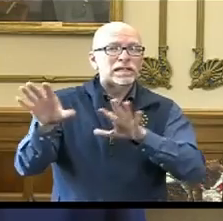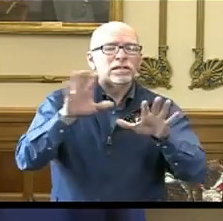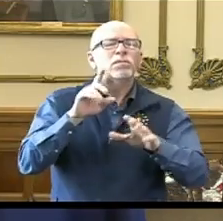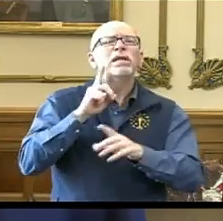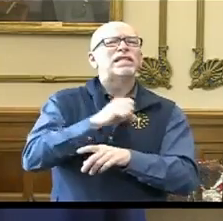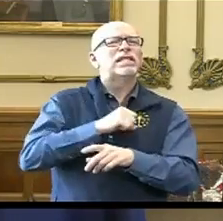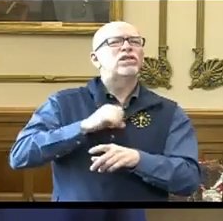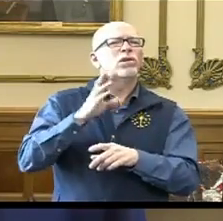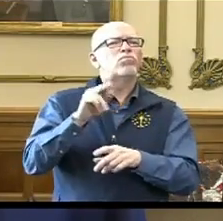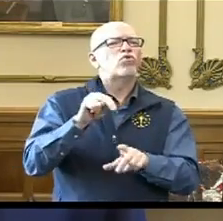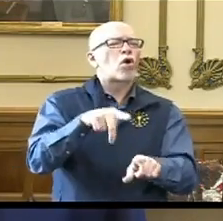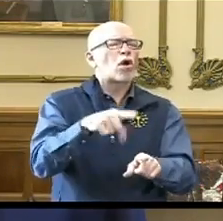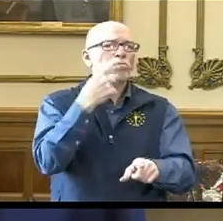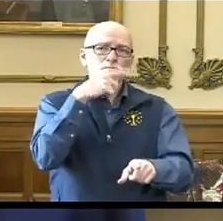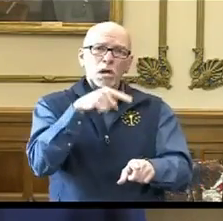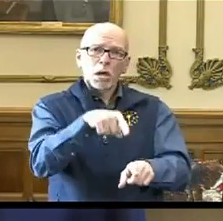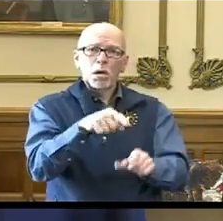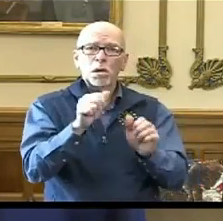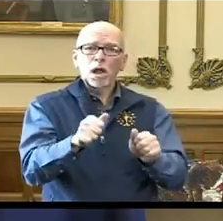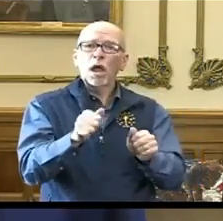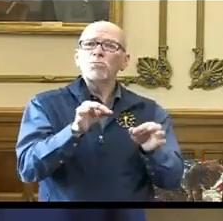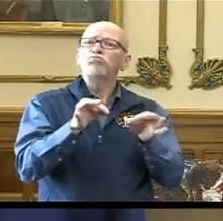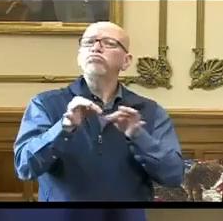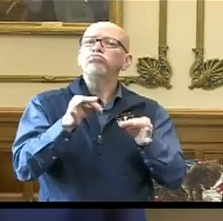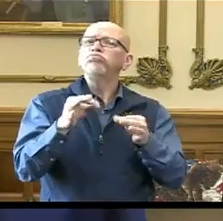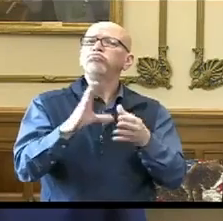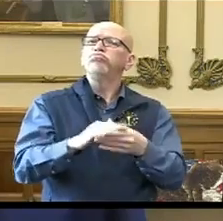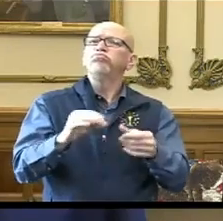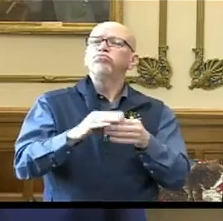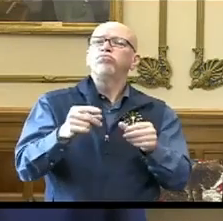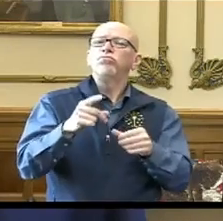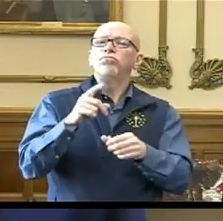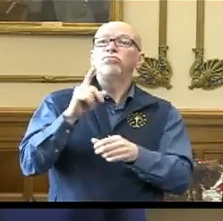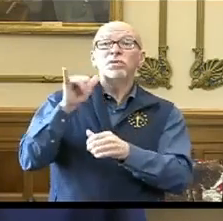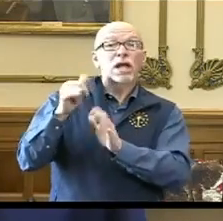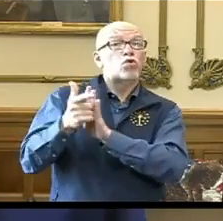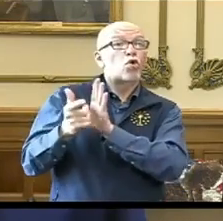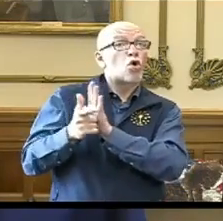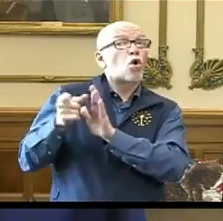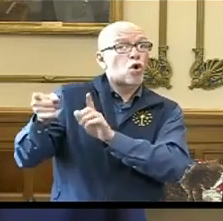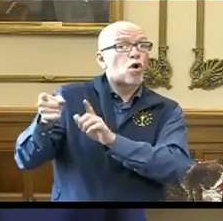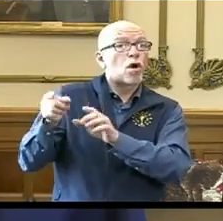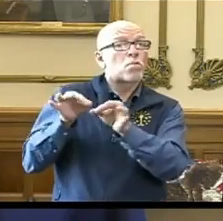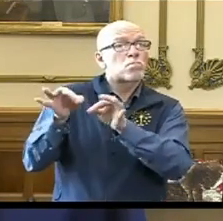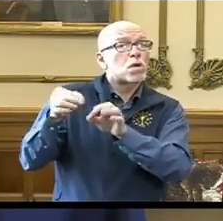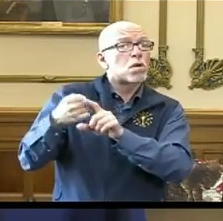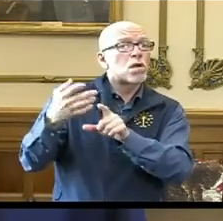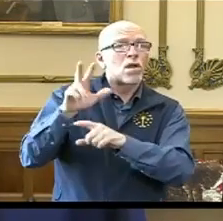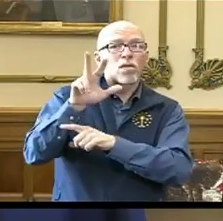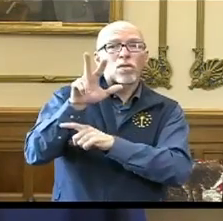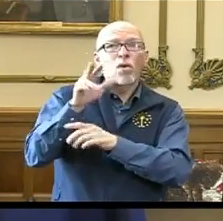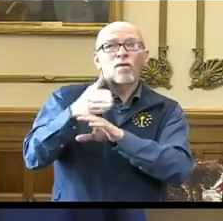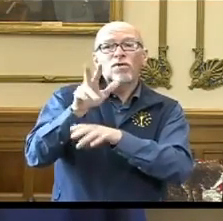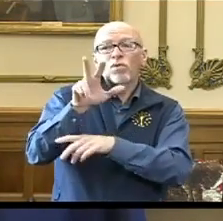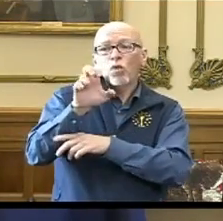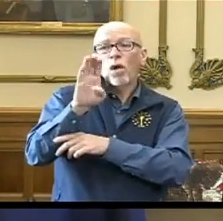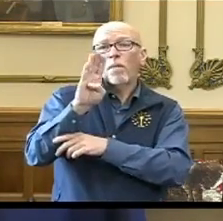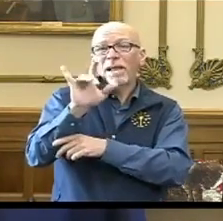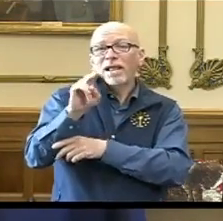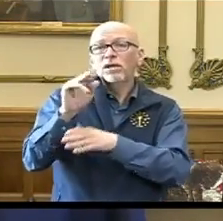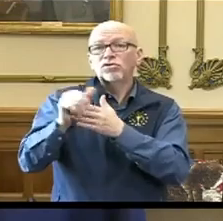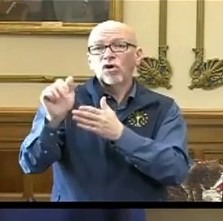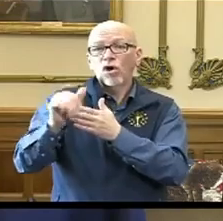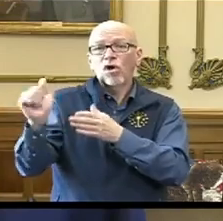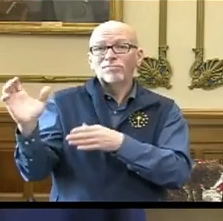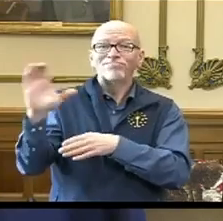Senator Braun, if you could or would speak to not just that bill and that over $300 billion going